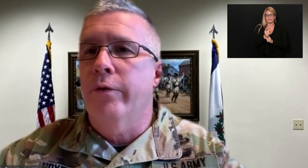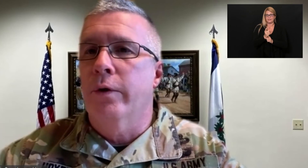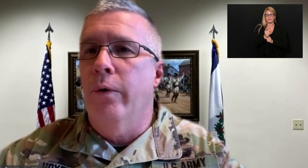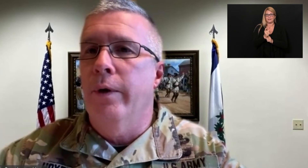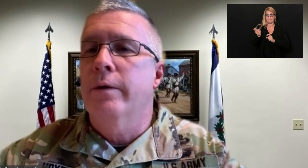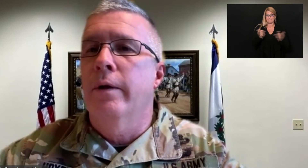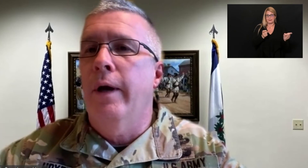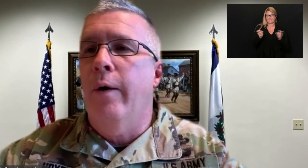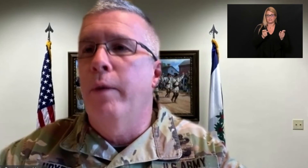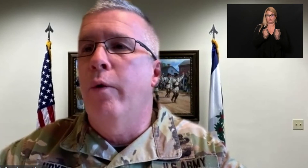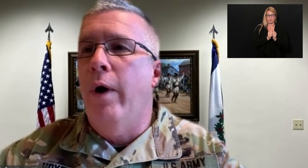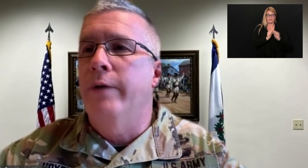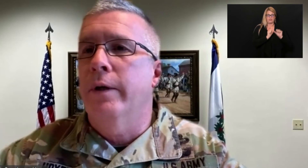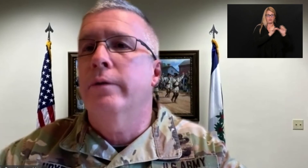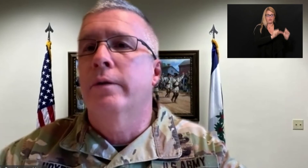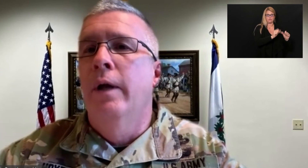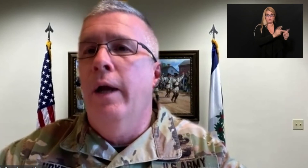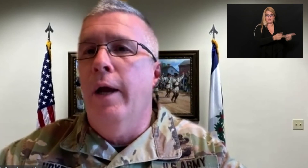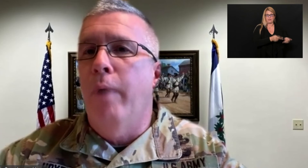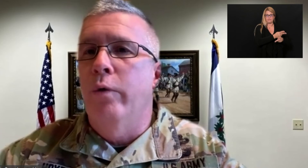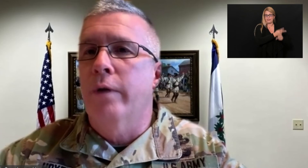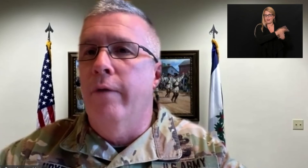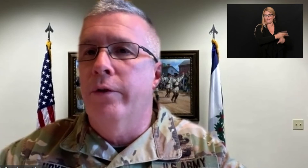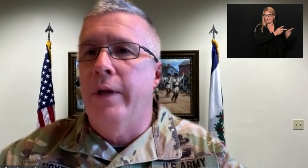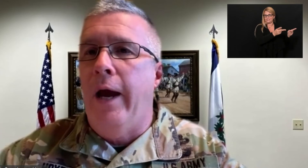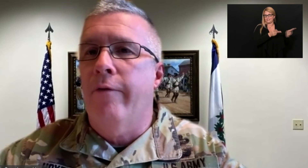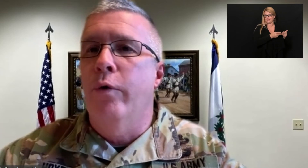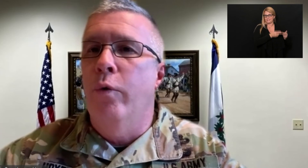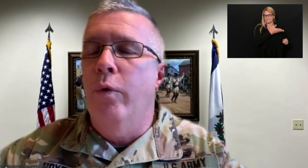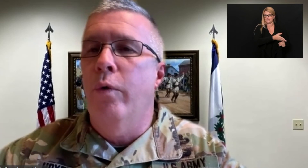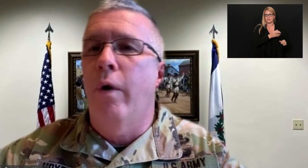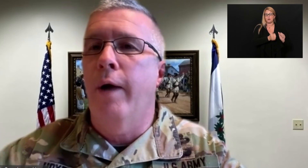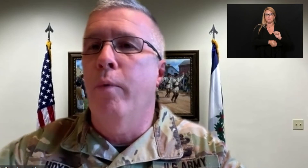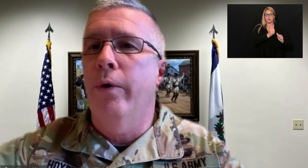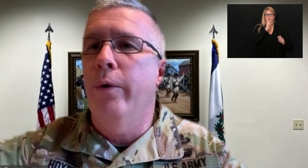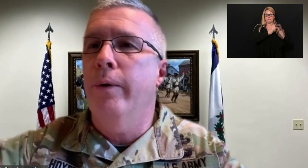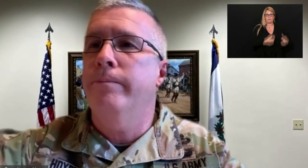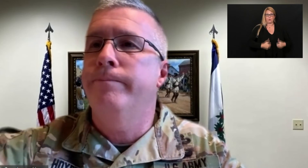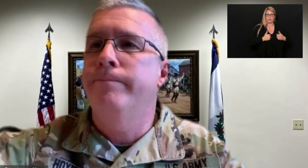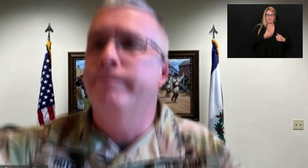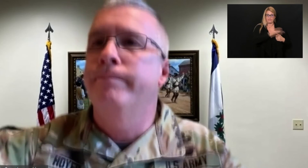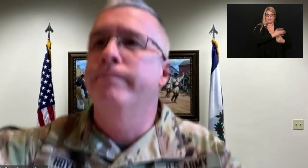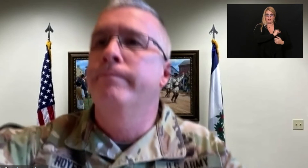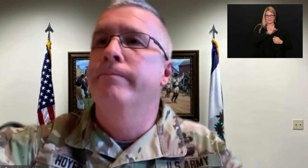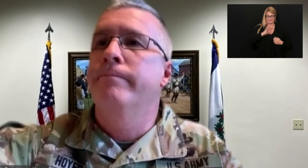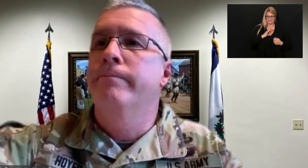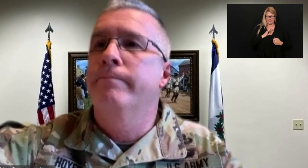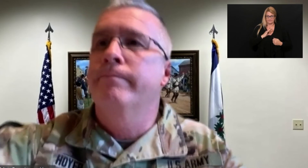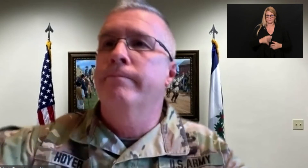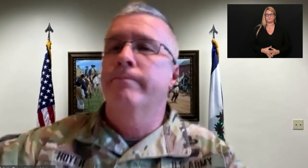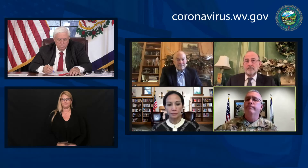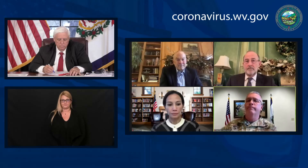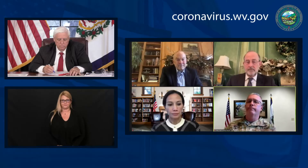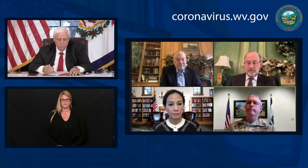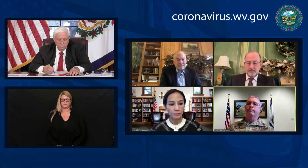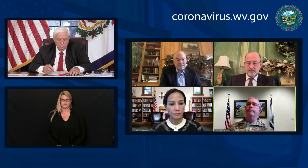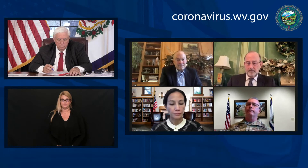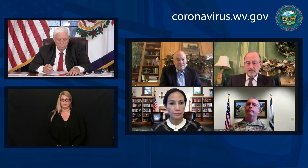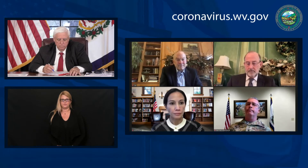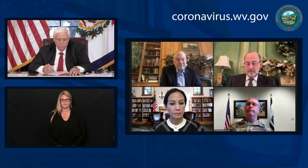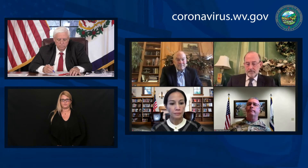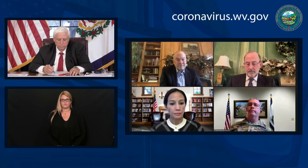care facilities. That would be the residents and most of the staff who are able to do it. All right, thank you,